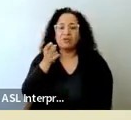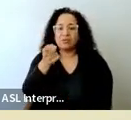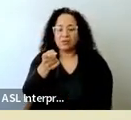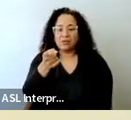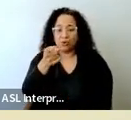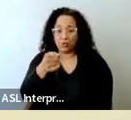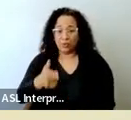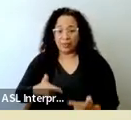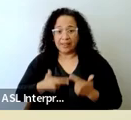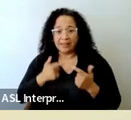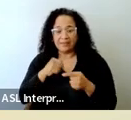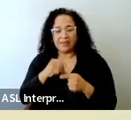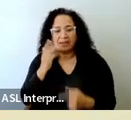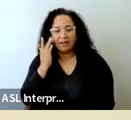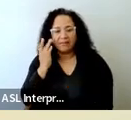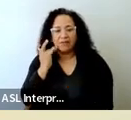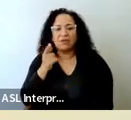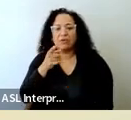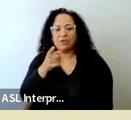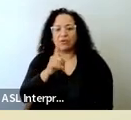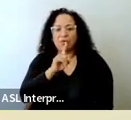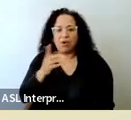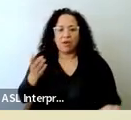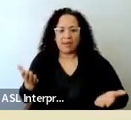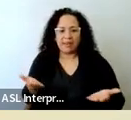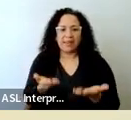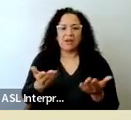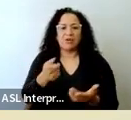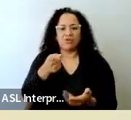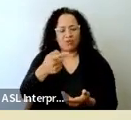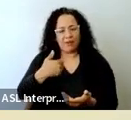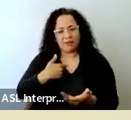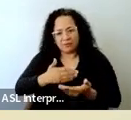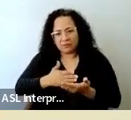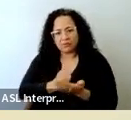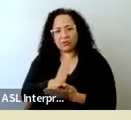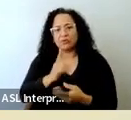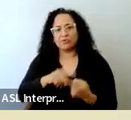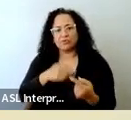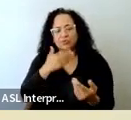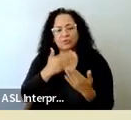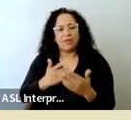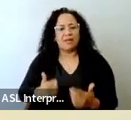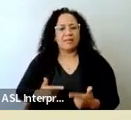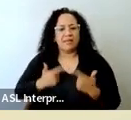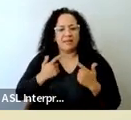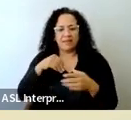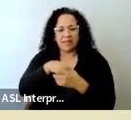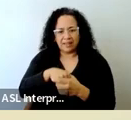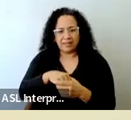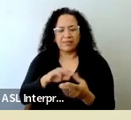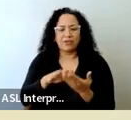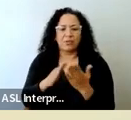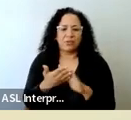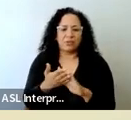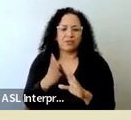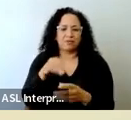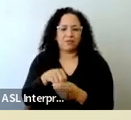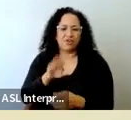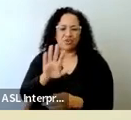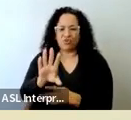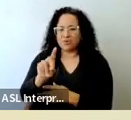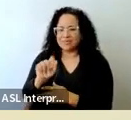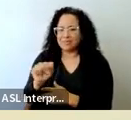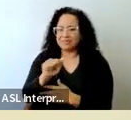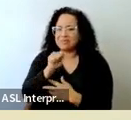if you live in California, if you are here, you are entitled to a meaningful life in the community. Your disability